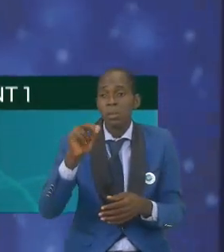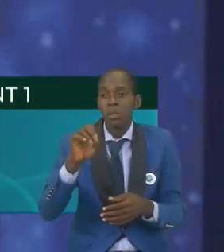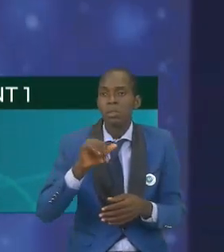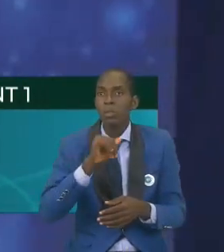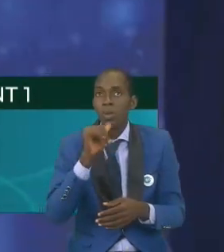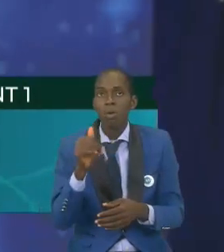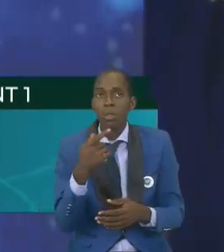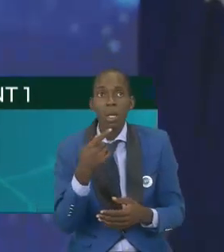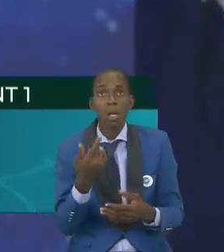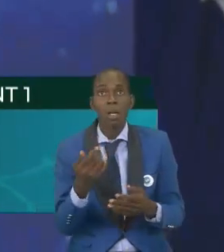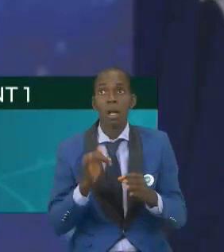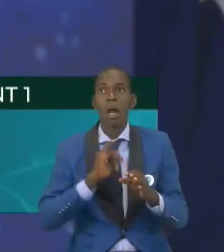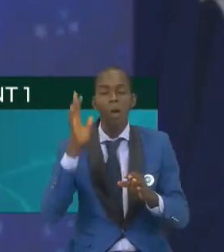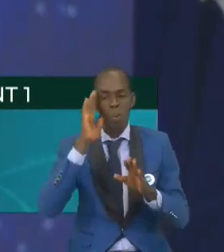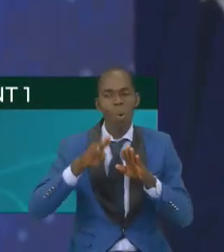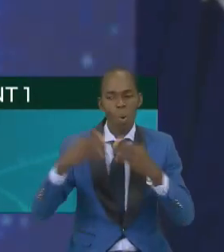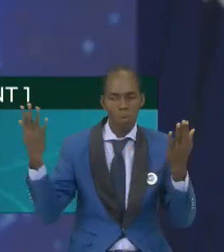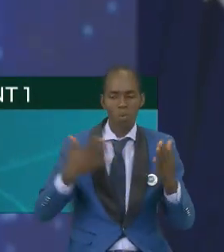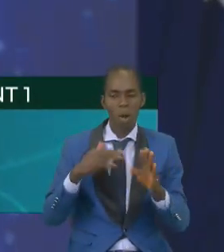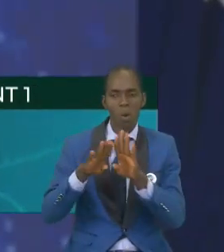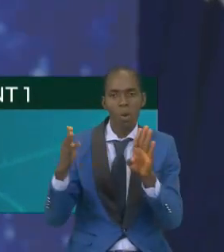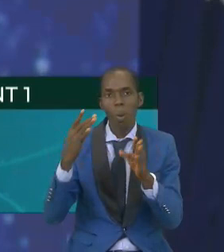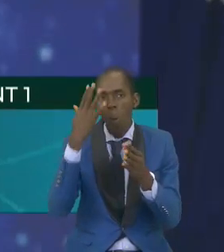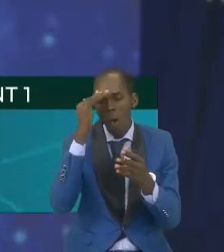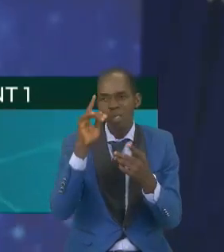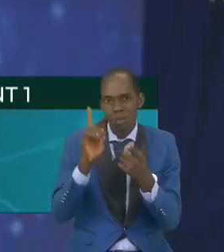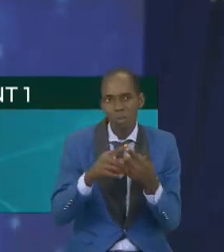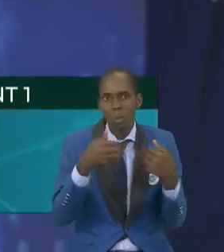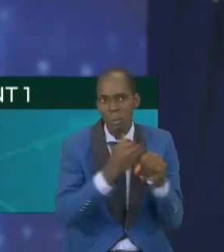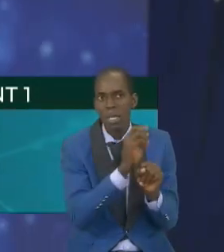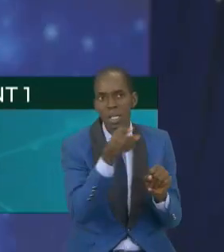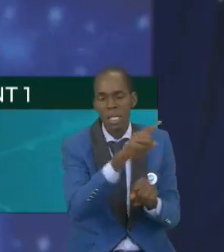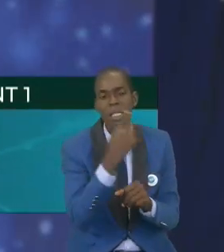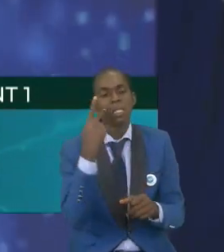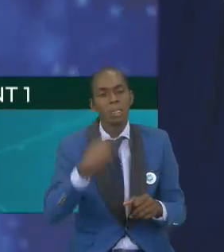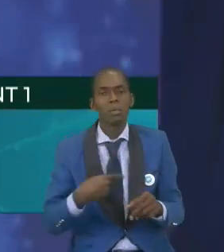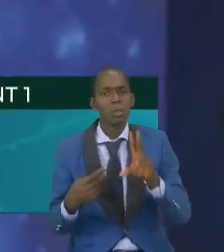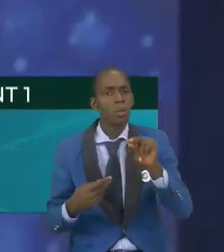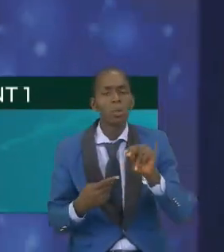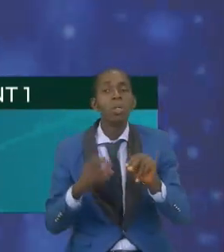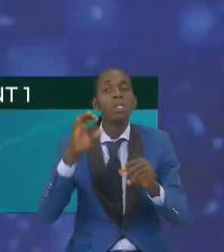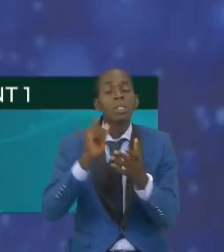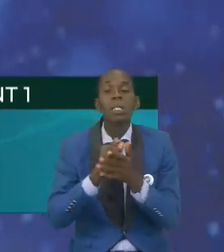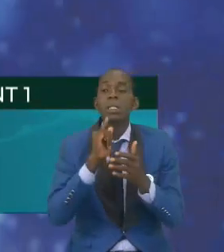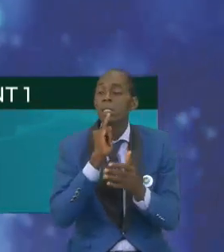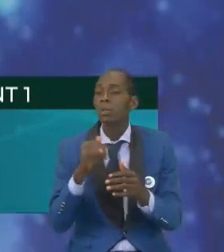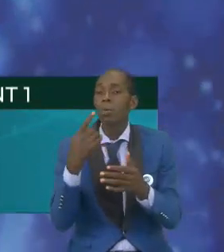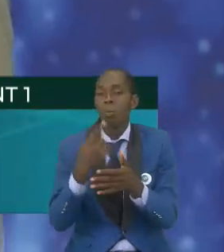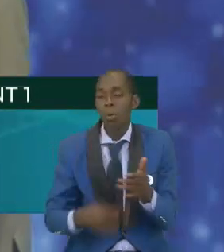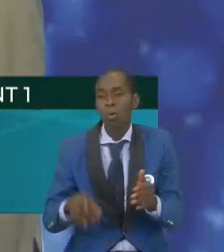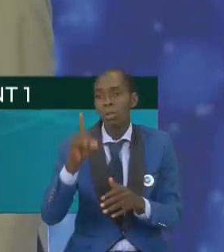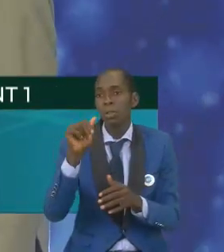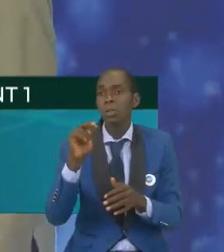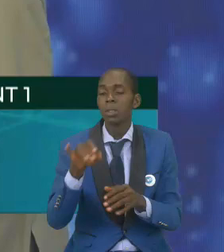That is what he always did. Why? Because Solomon had prayed that any time